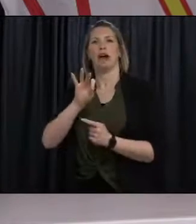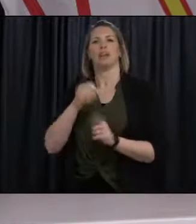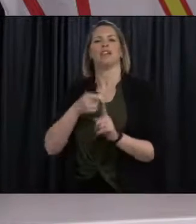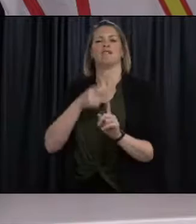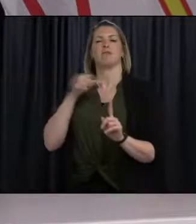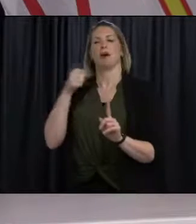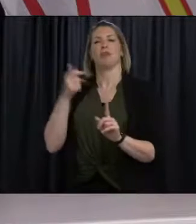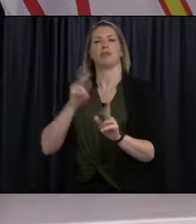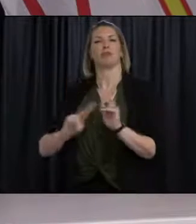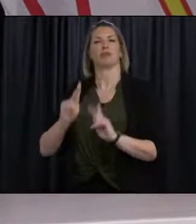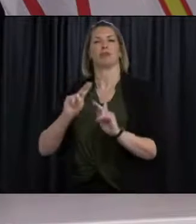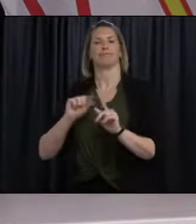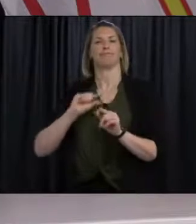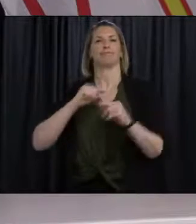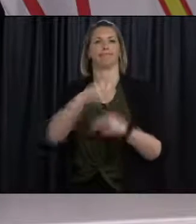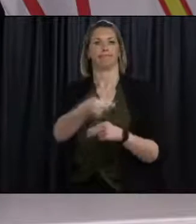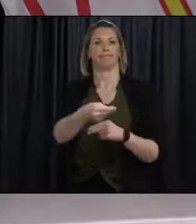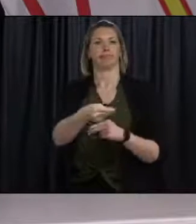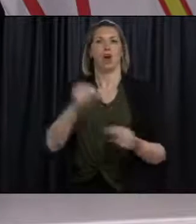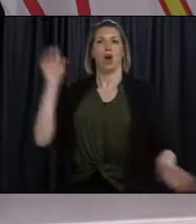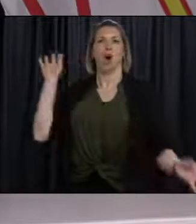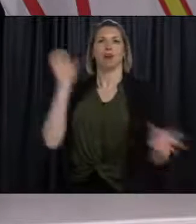number of cases in our province is